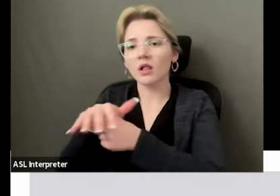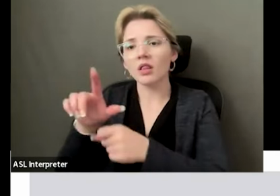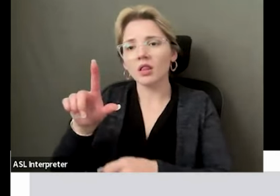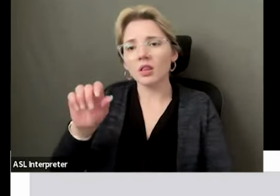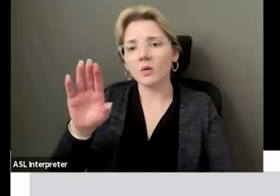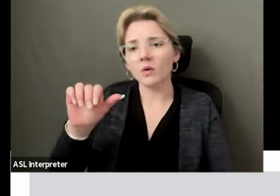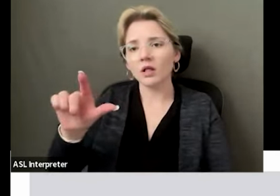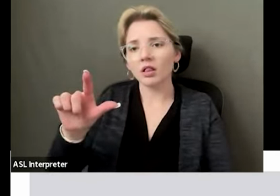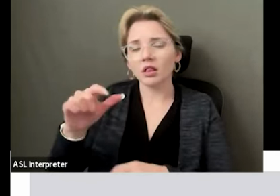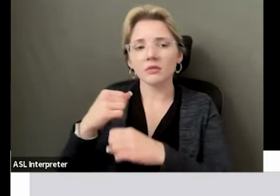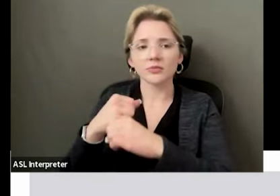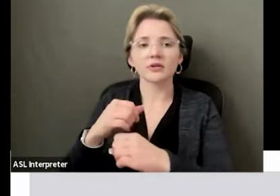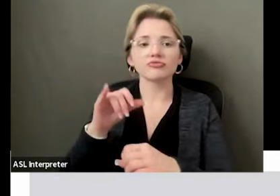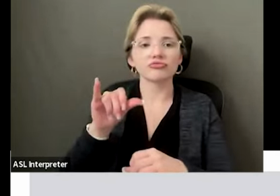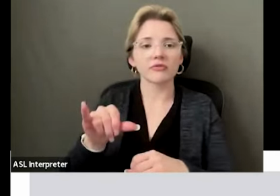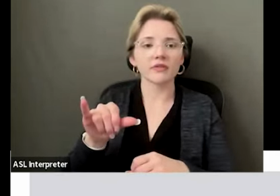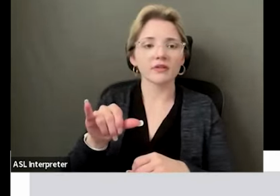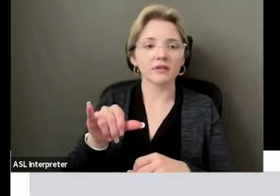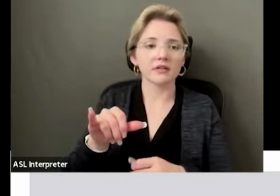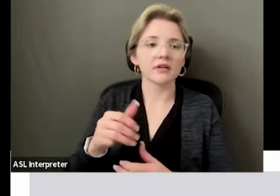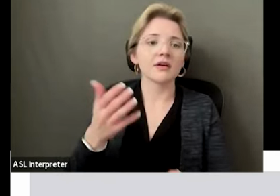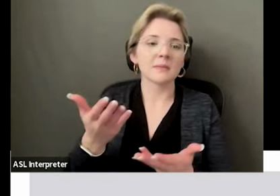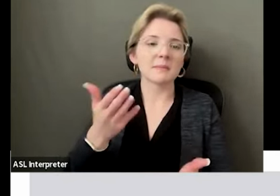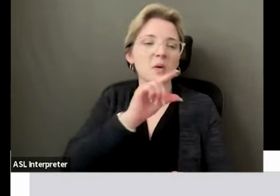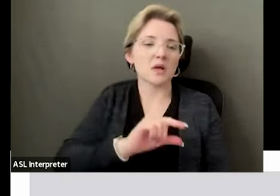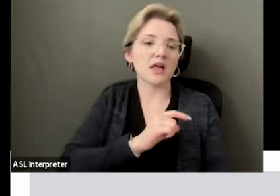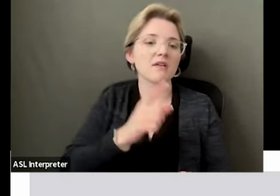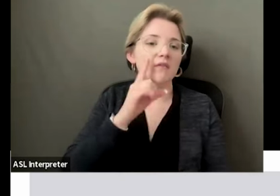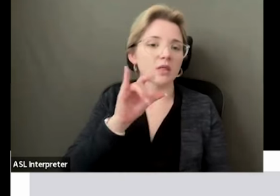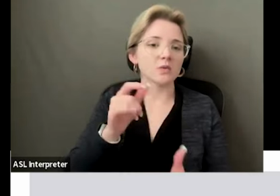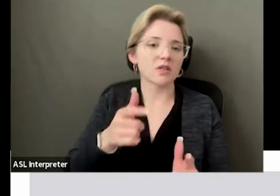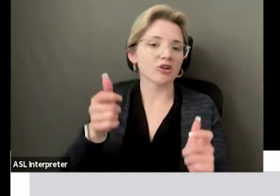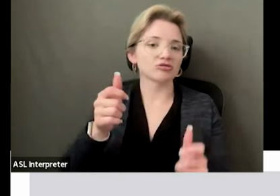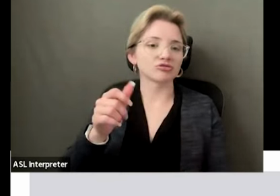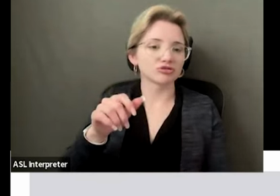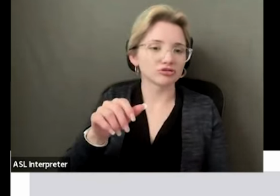out past VAWA that would apply for those market rate units.